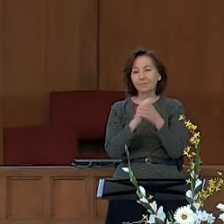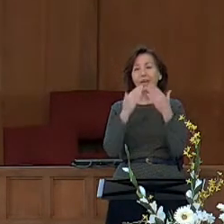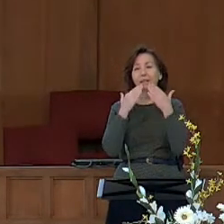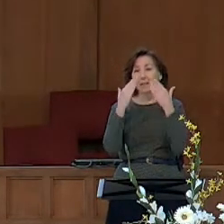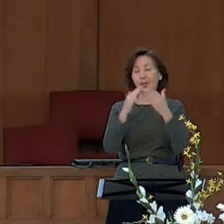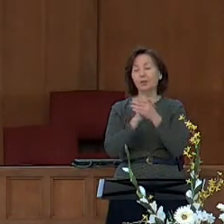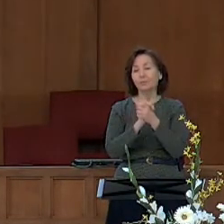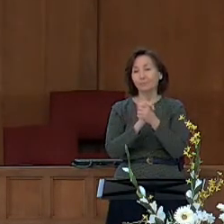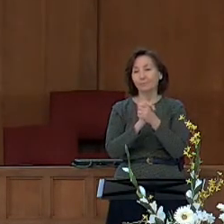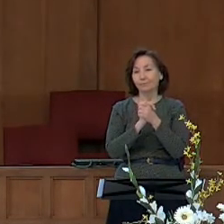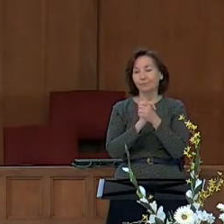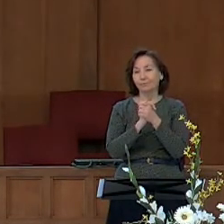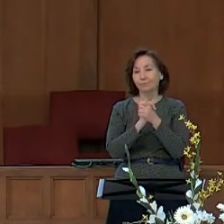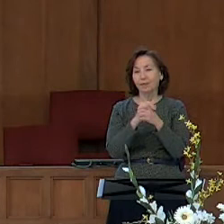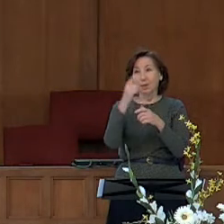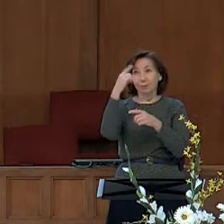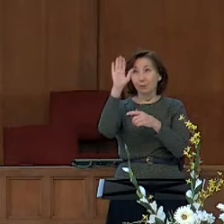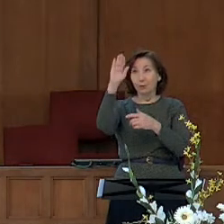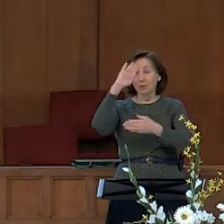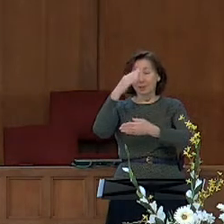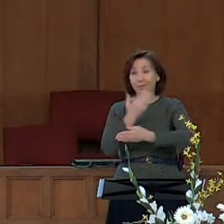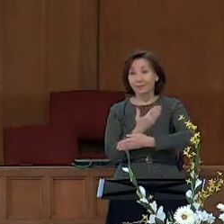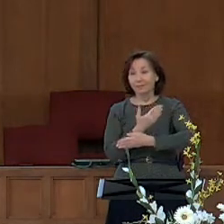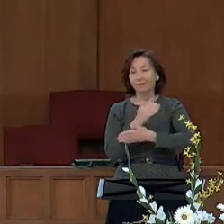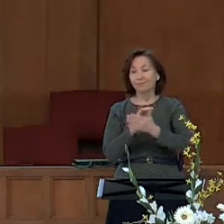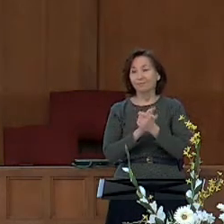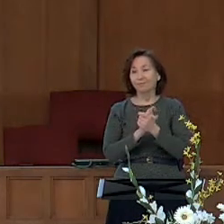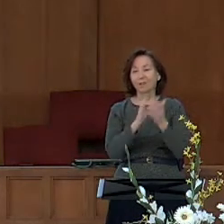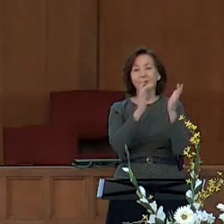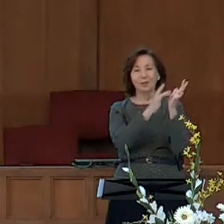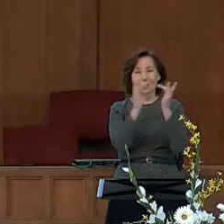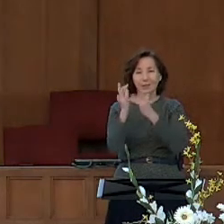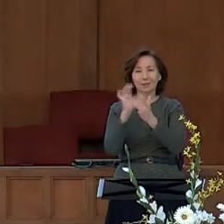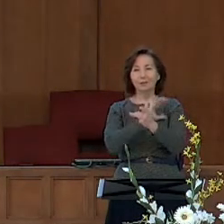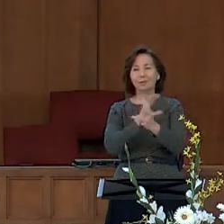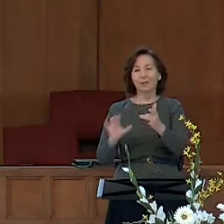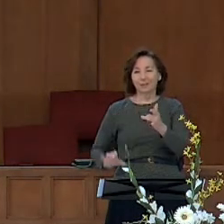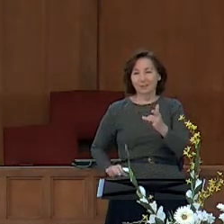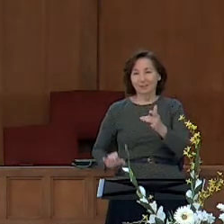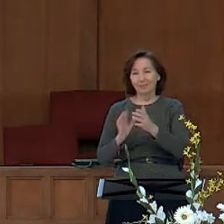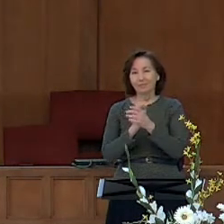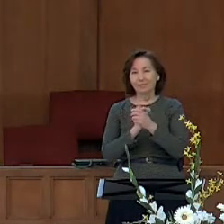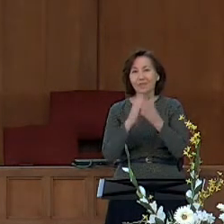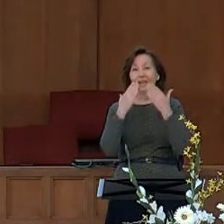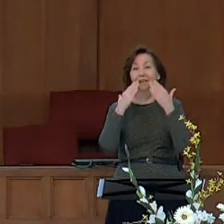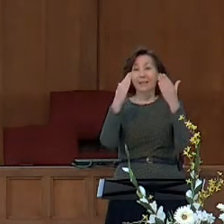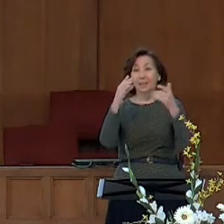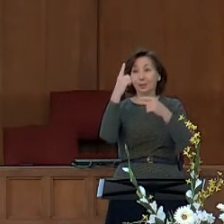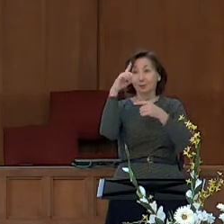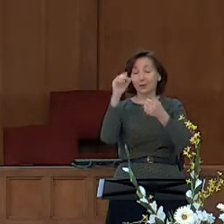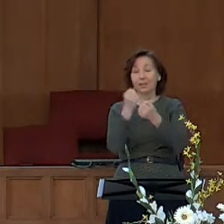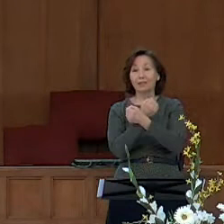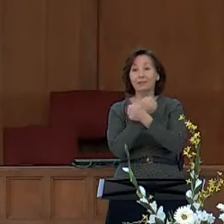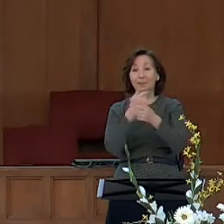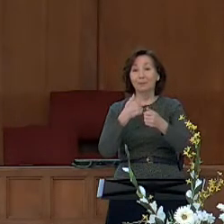you for your Son, Jesus Christ. Thank you for loving me